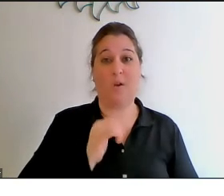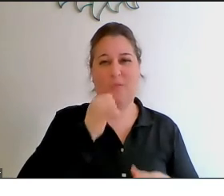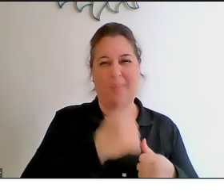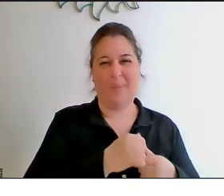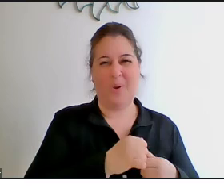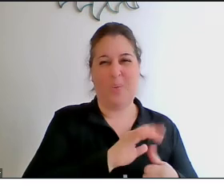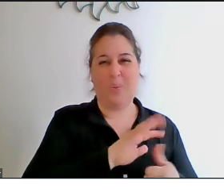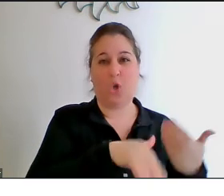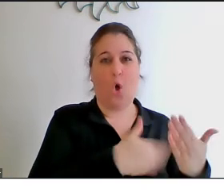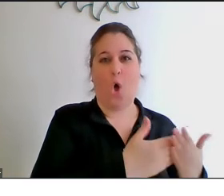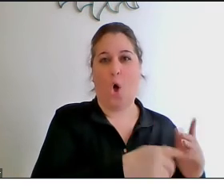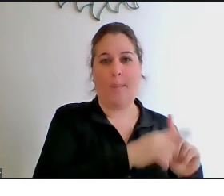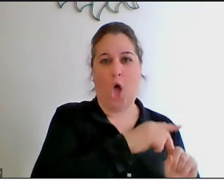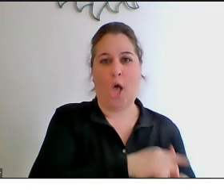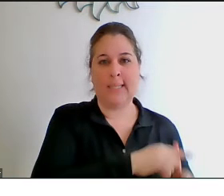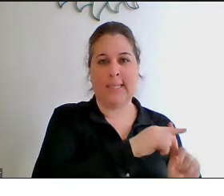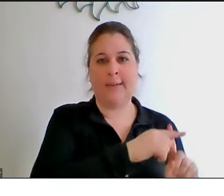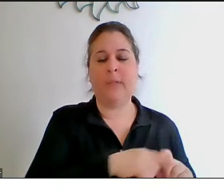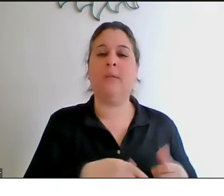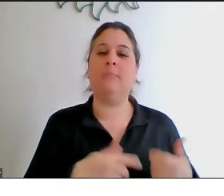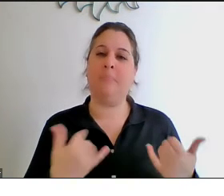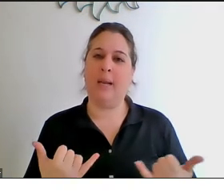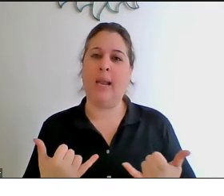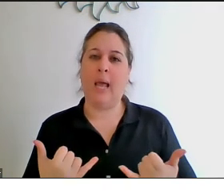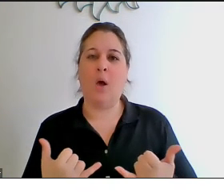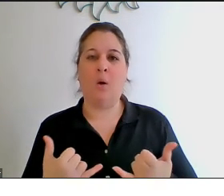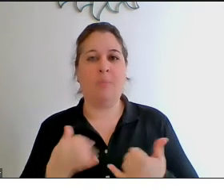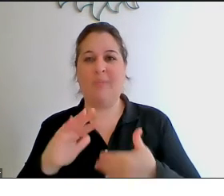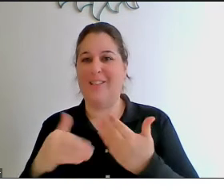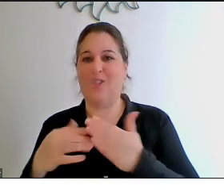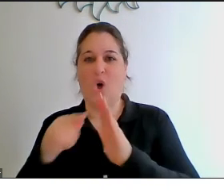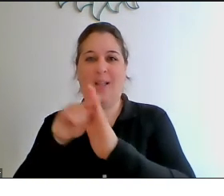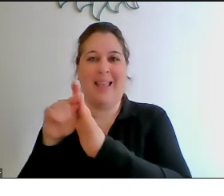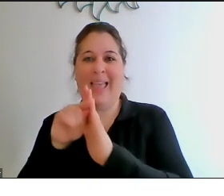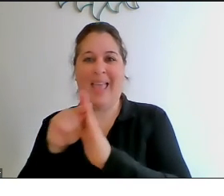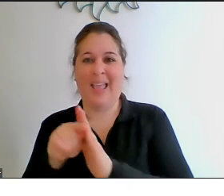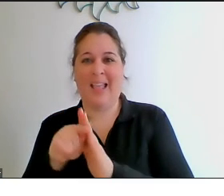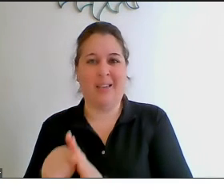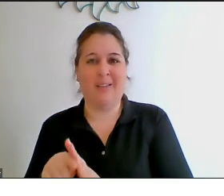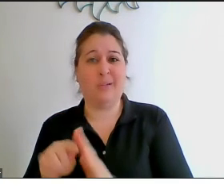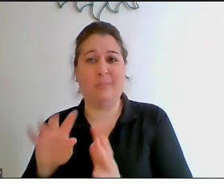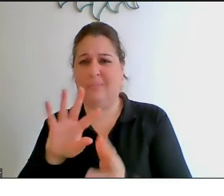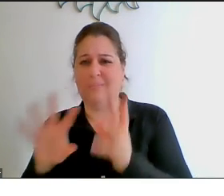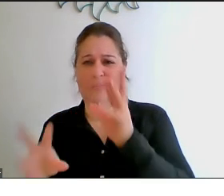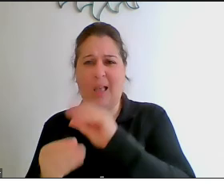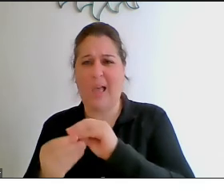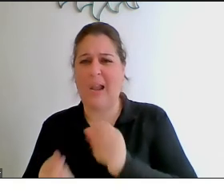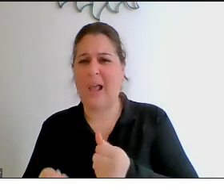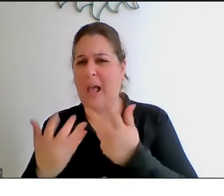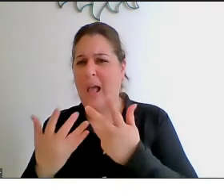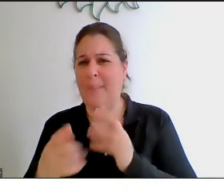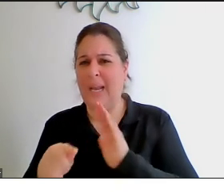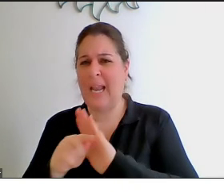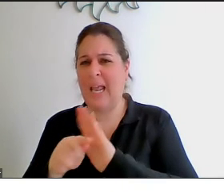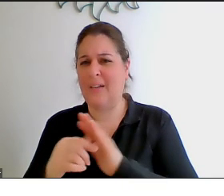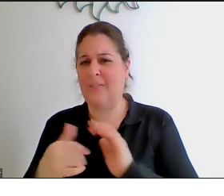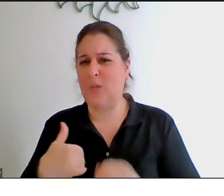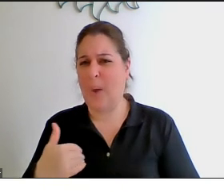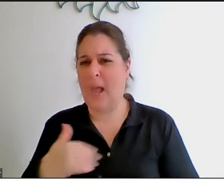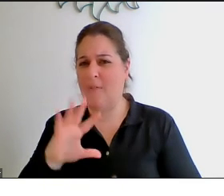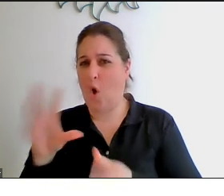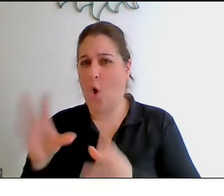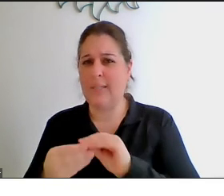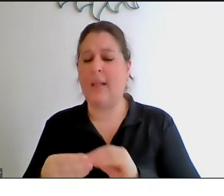added all the positives up. Same thing for this one. Nothing cancels, so I'm just going to add up all those negatives. I have